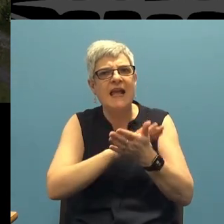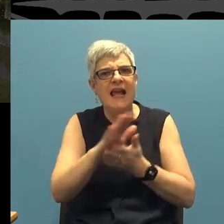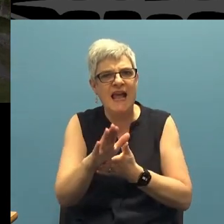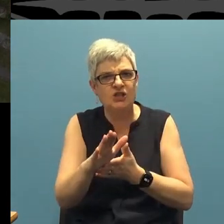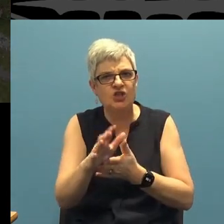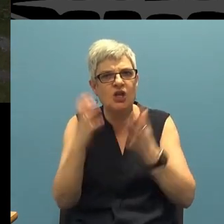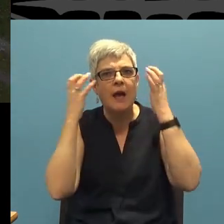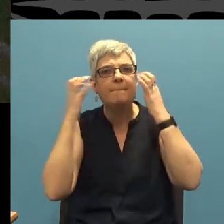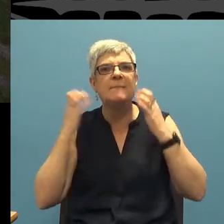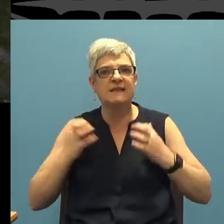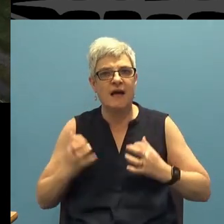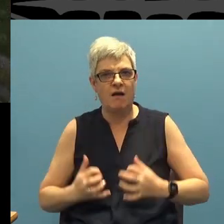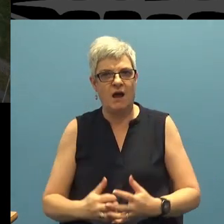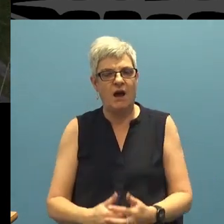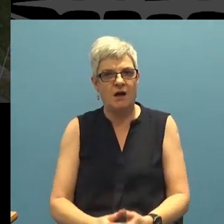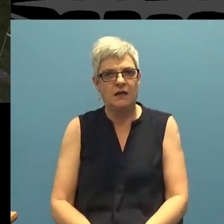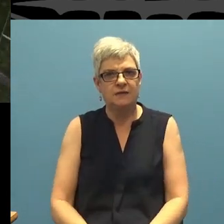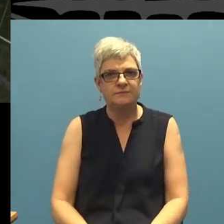Messiah.